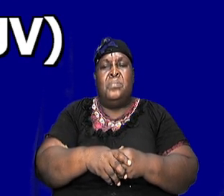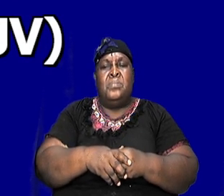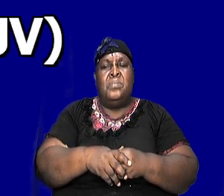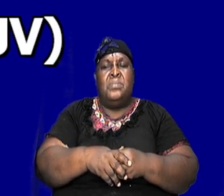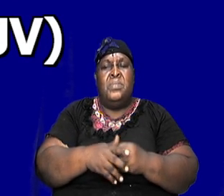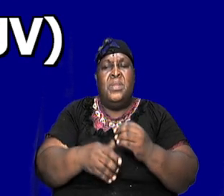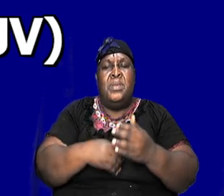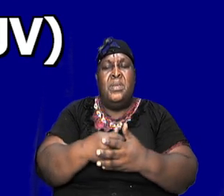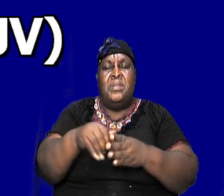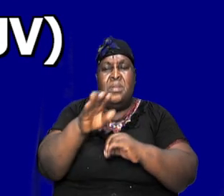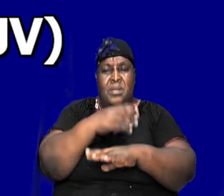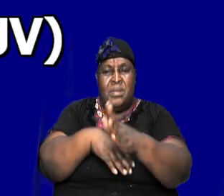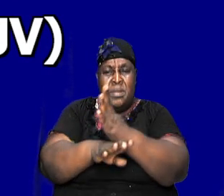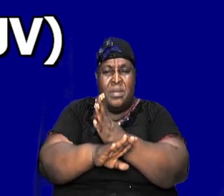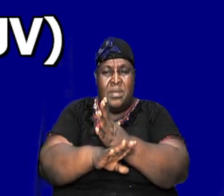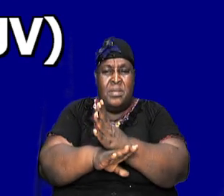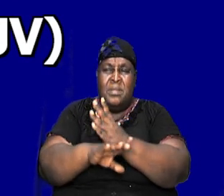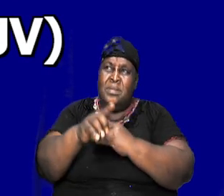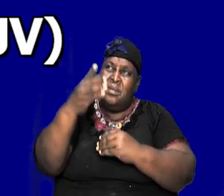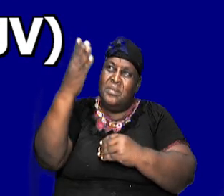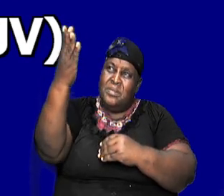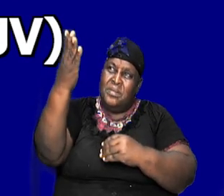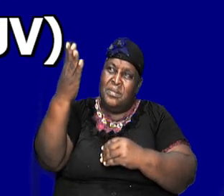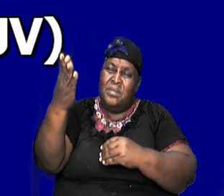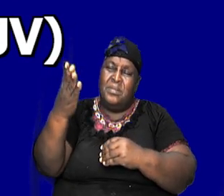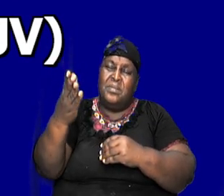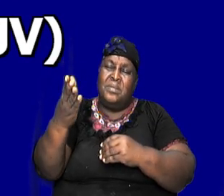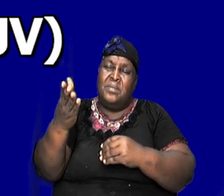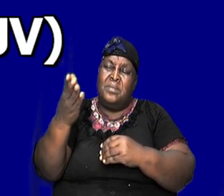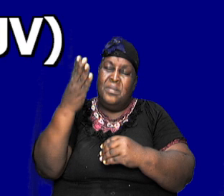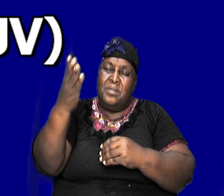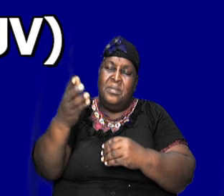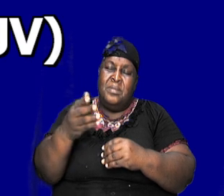And in thine hands they shall bear thee up, lest at any